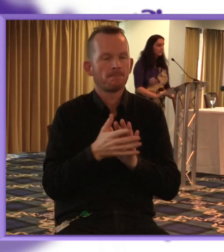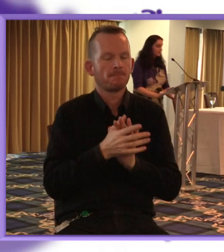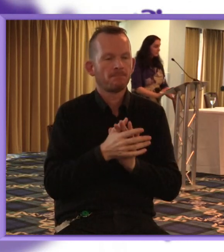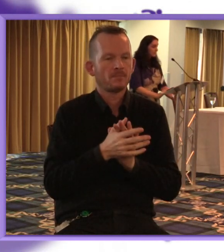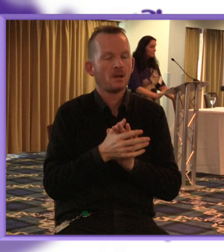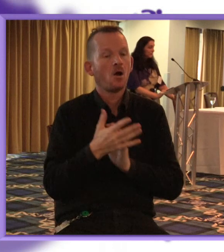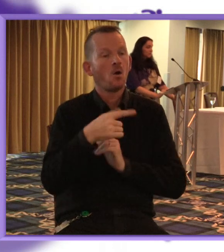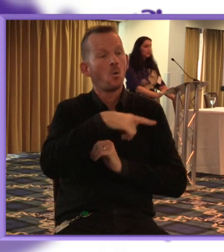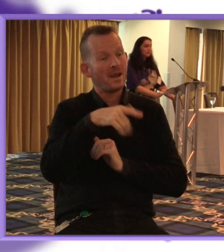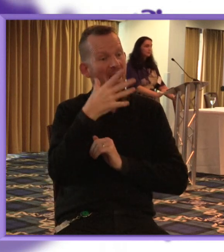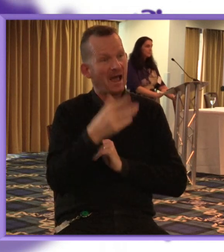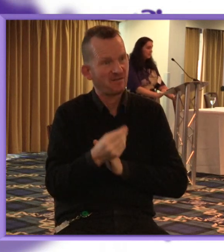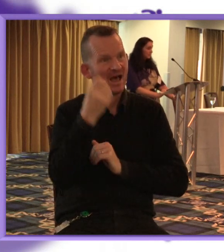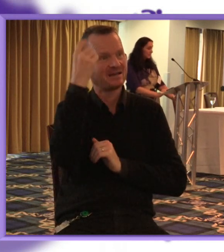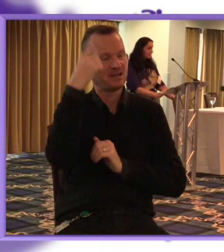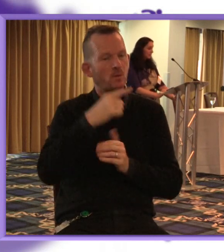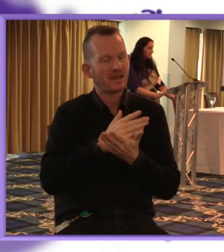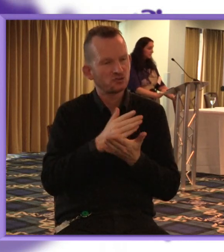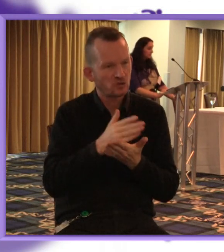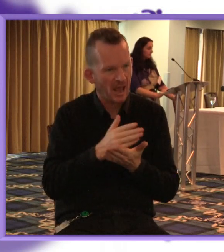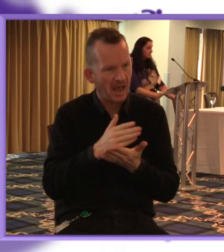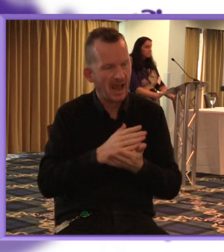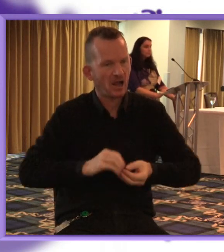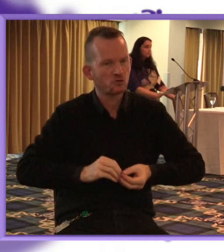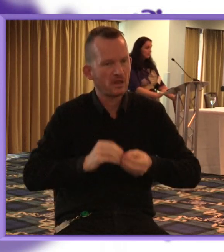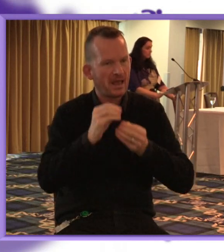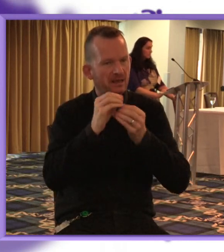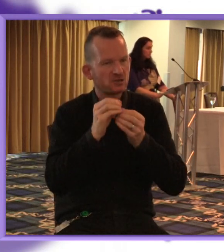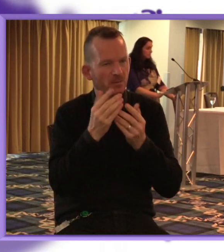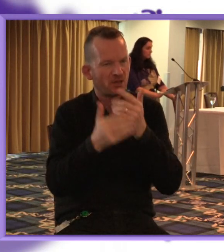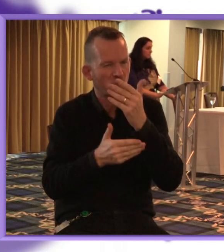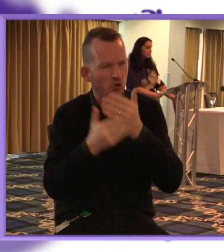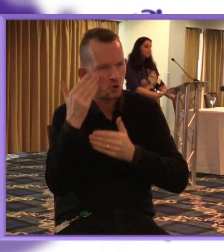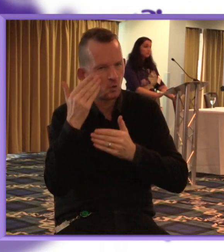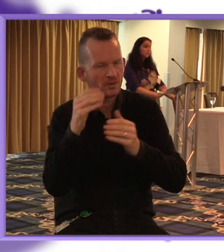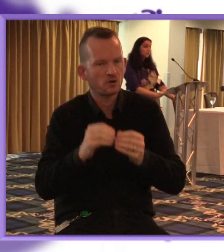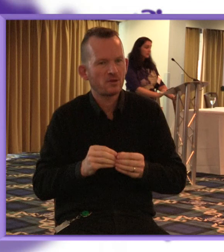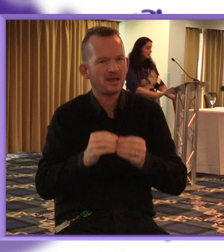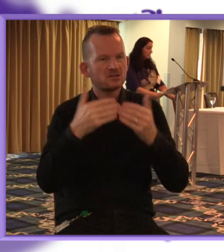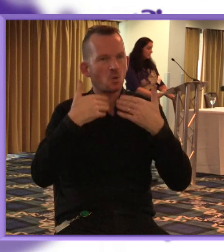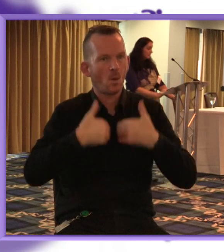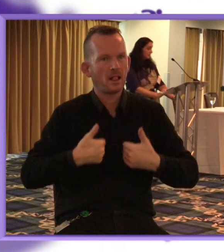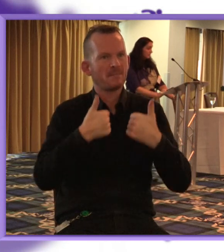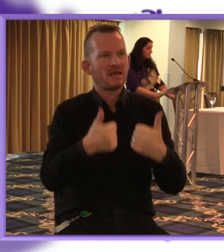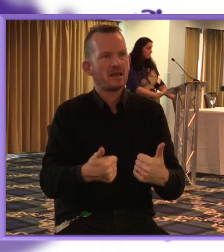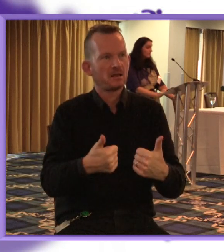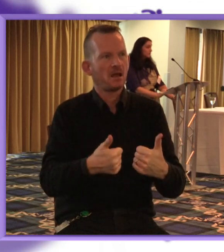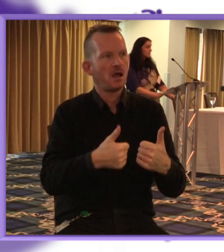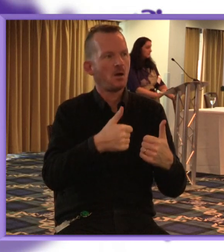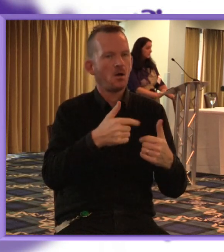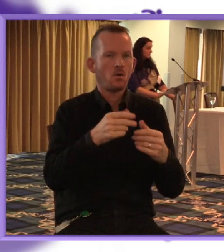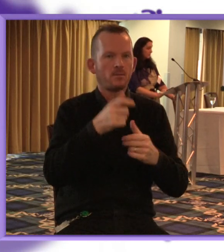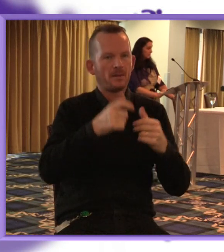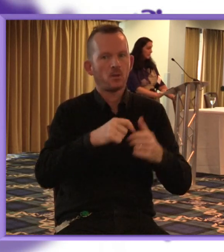have ideas, we can share them, and we can create something new that improves the well-being of the people with whom we work. The